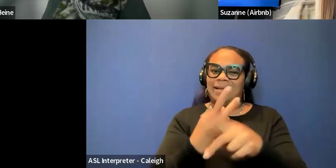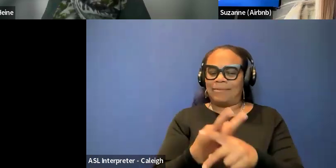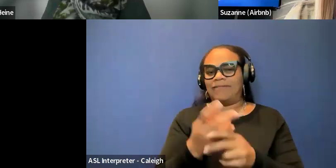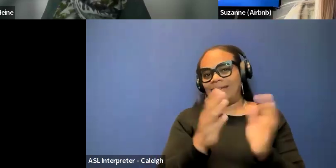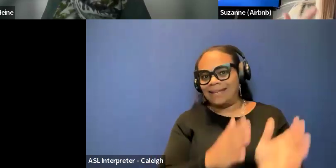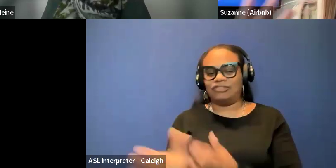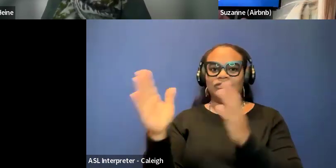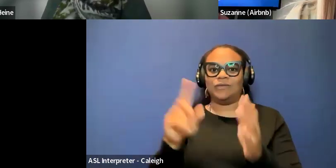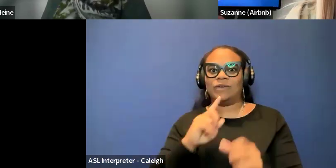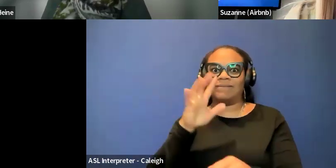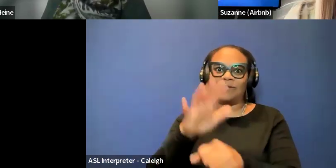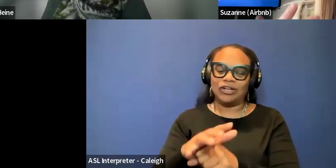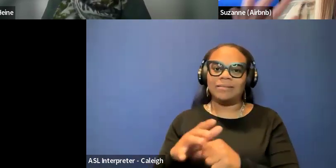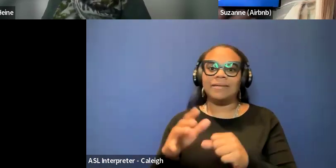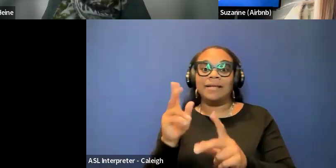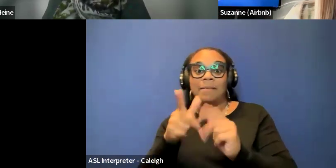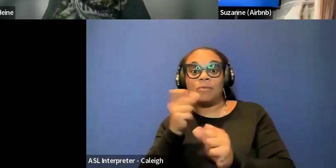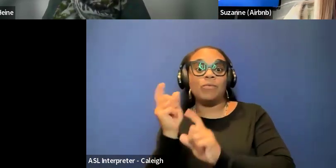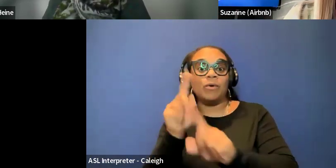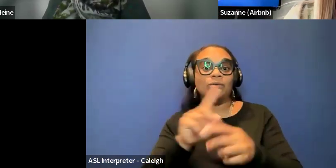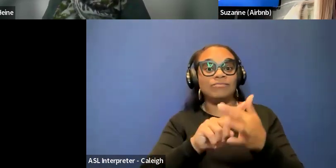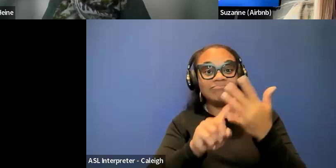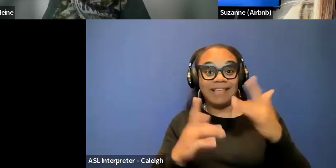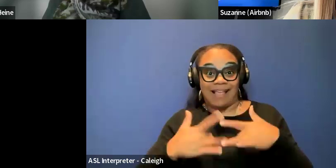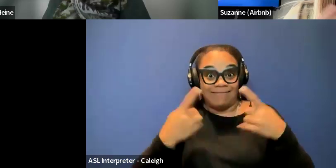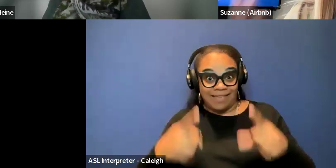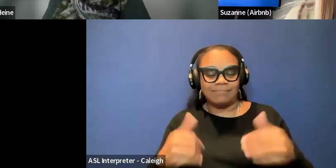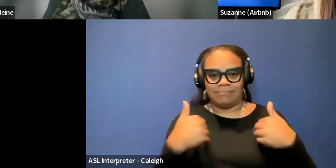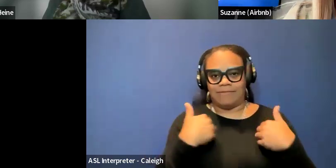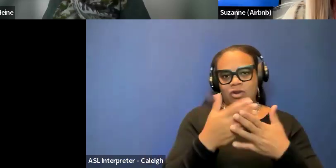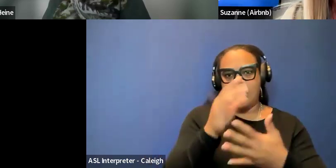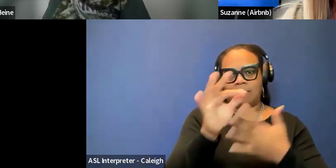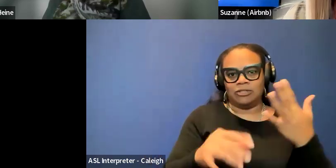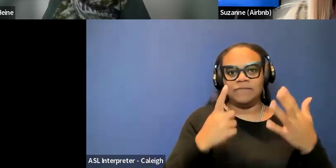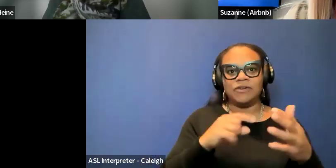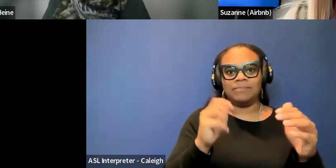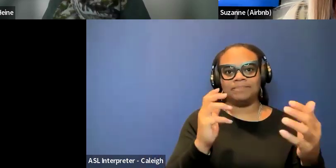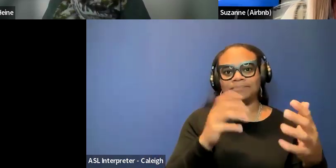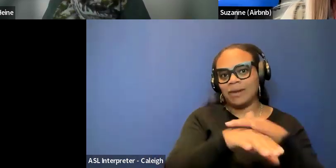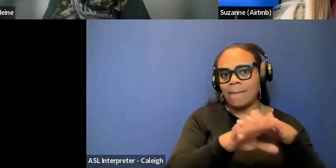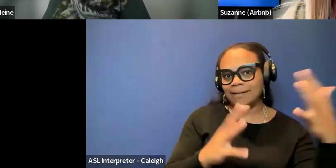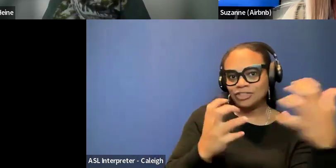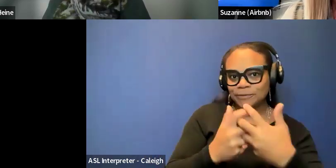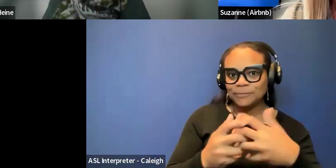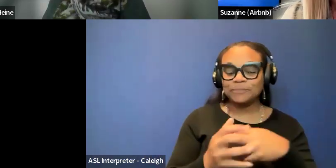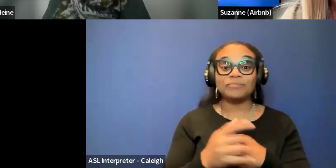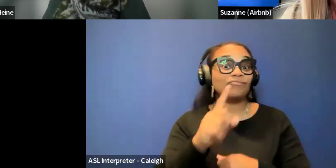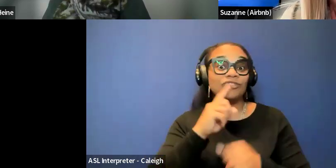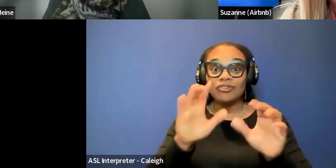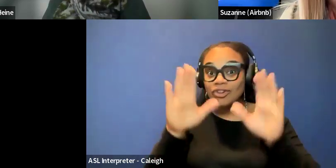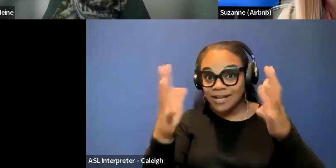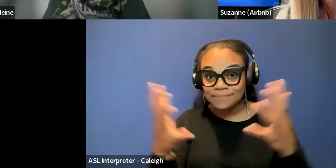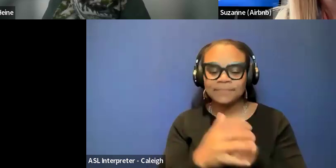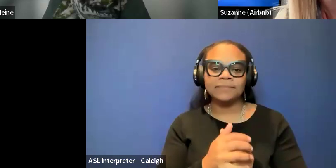sure that spectators to these kind of events have got some good accommodation options. And what's really great is that, for instance,